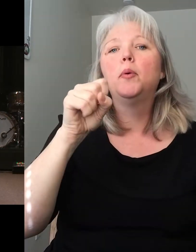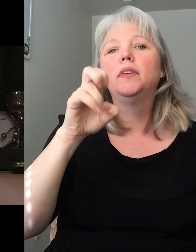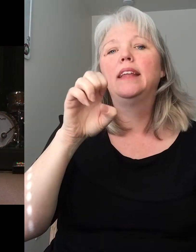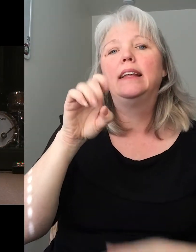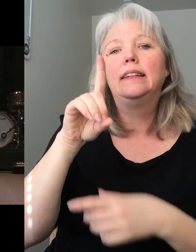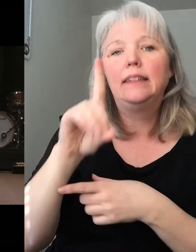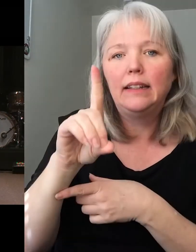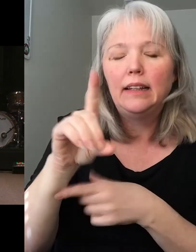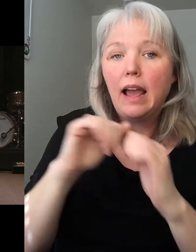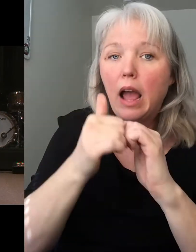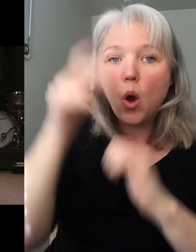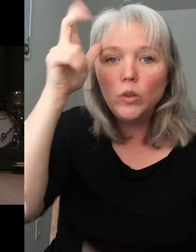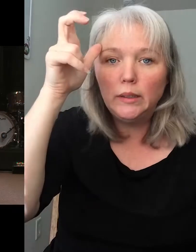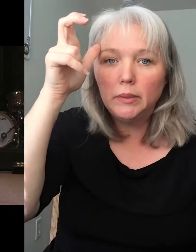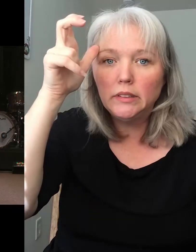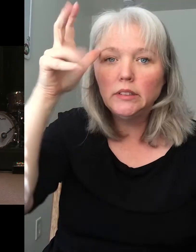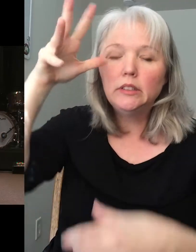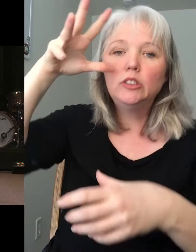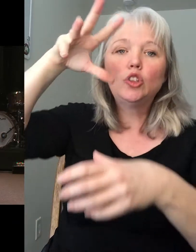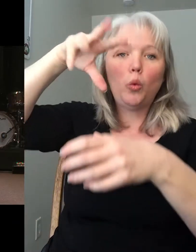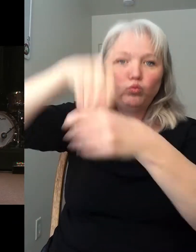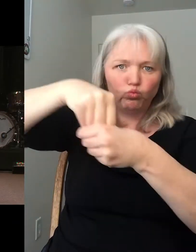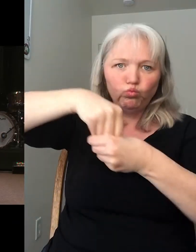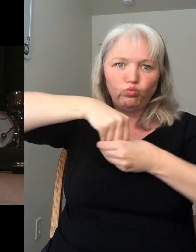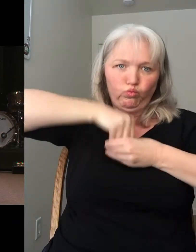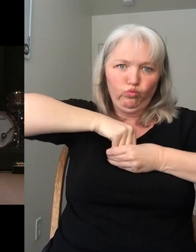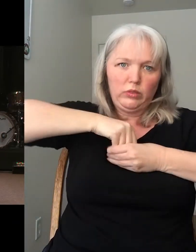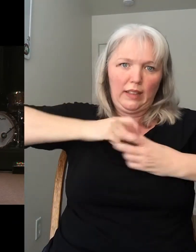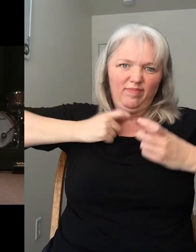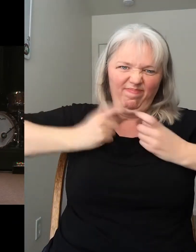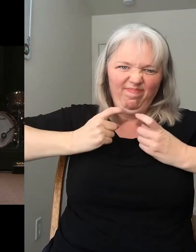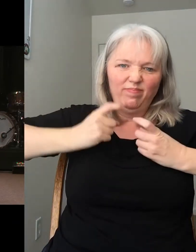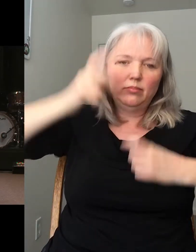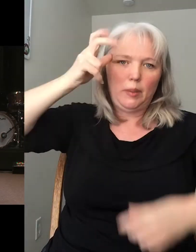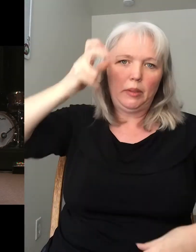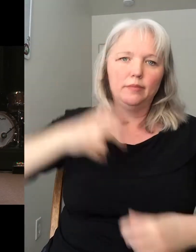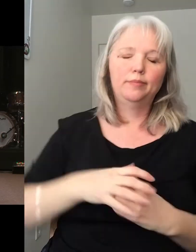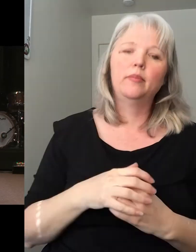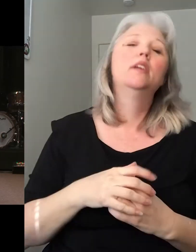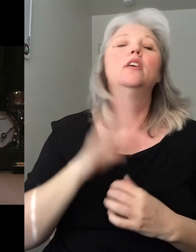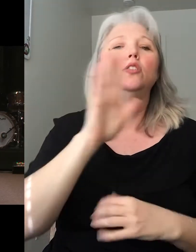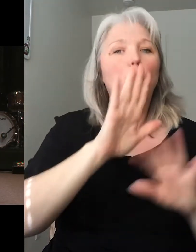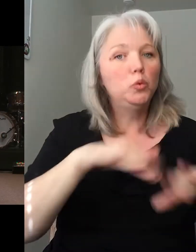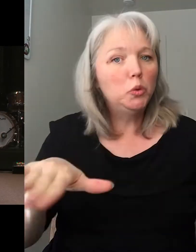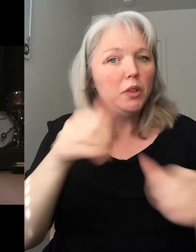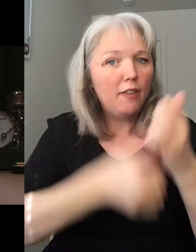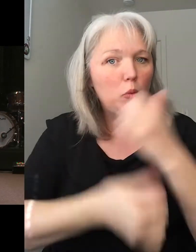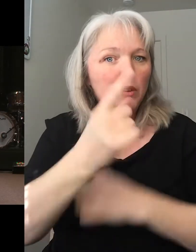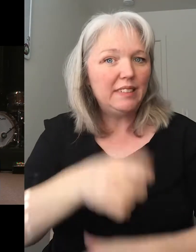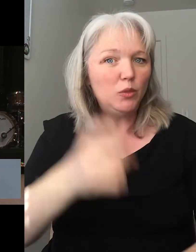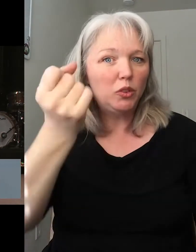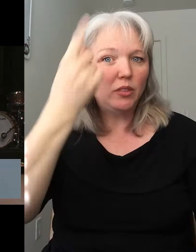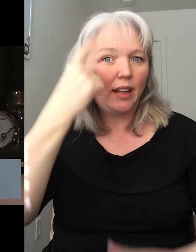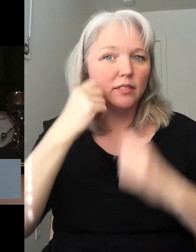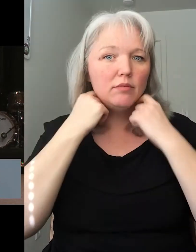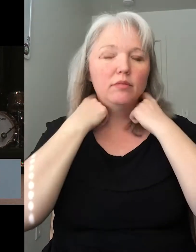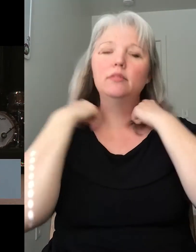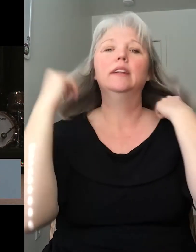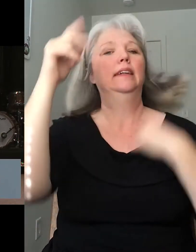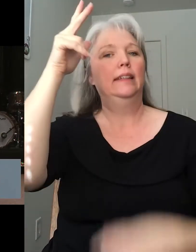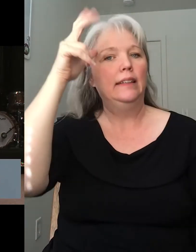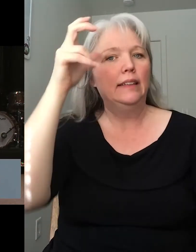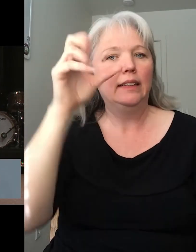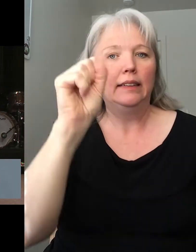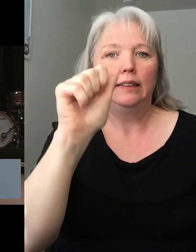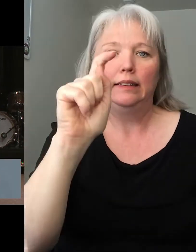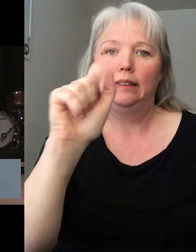possessed by demons. Now, children and everybody needs to understand this. Satan